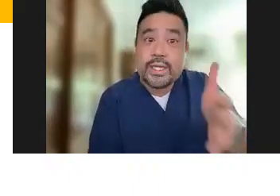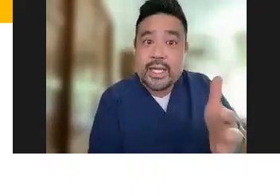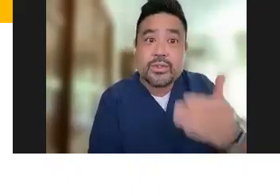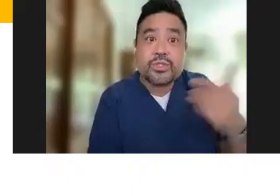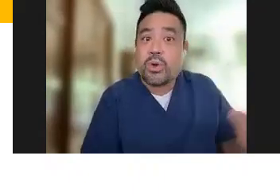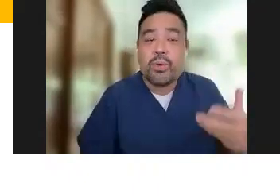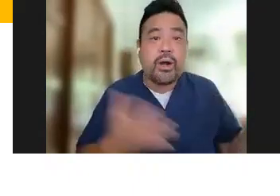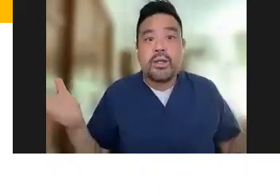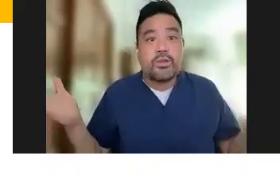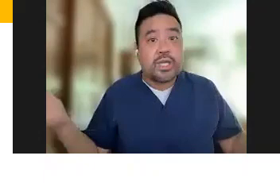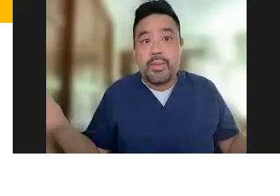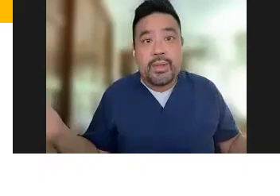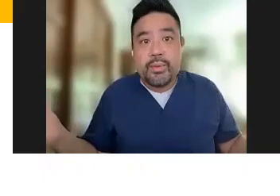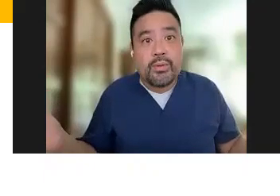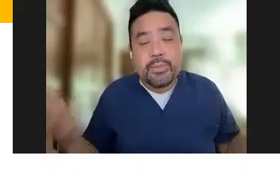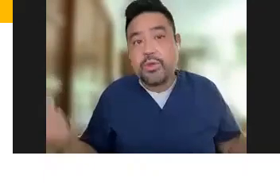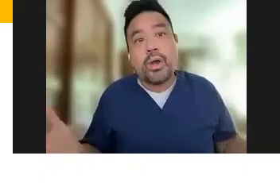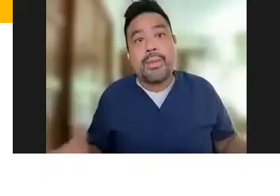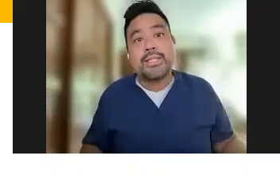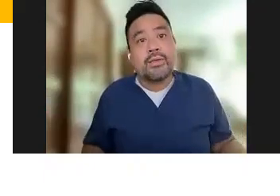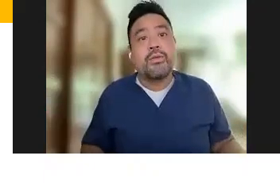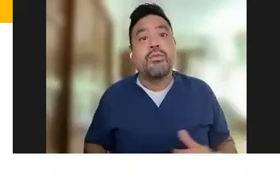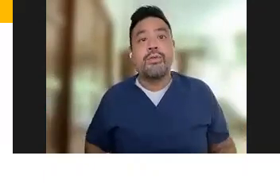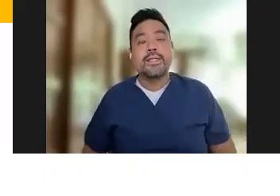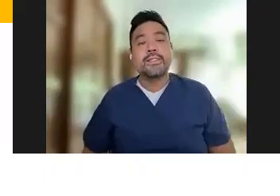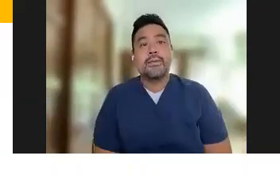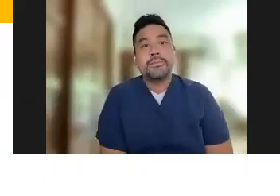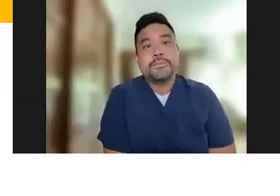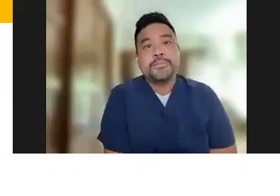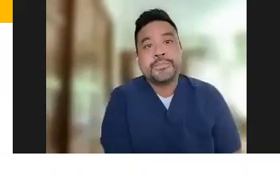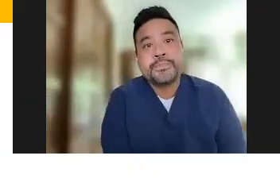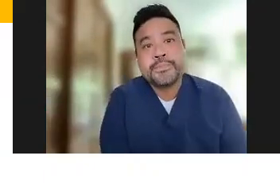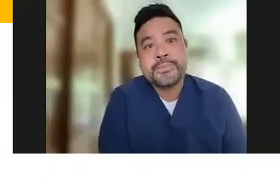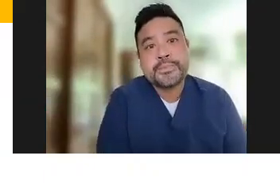indoors, going inside to a store where there's going to be people, you want a mask even if you're fully vaccinated.